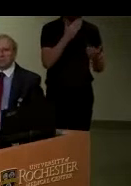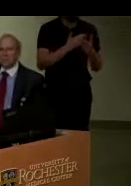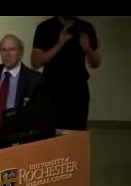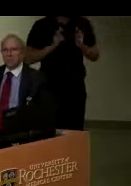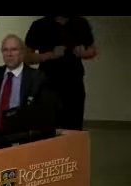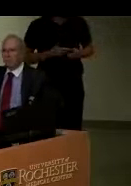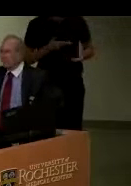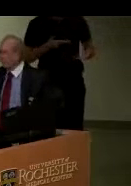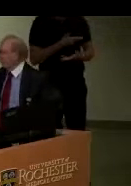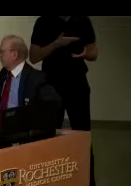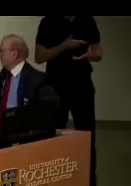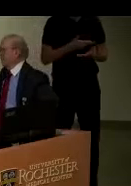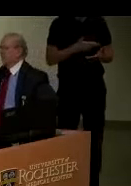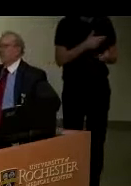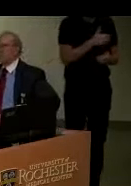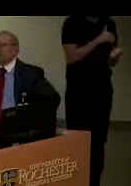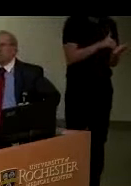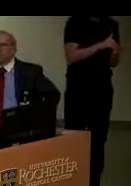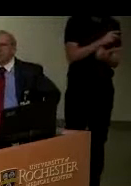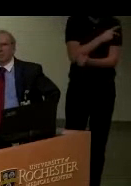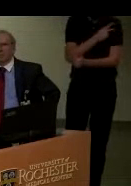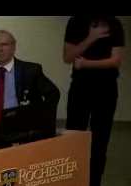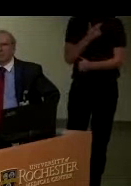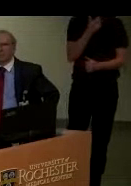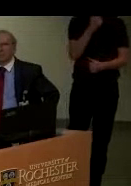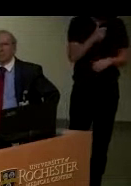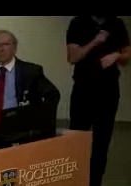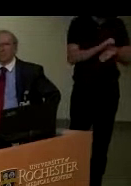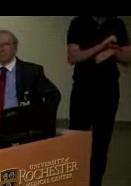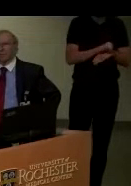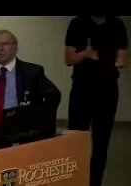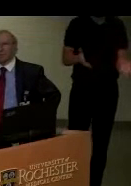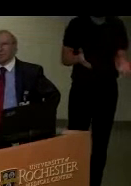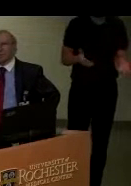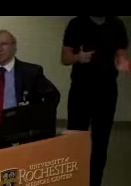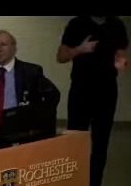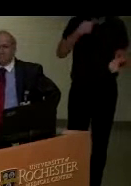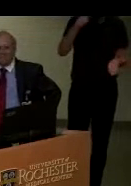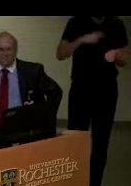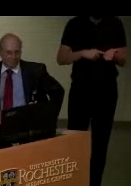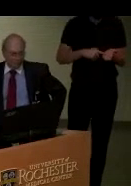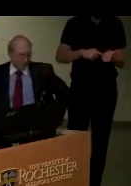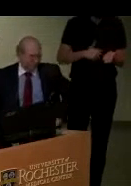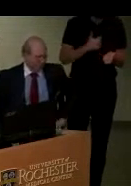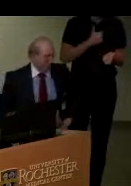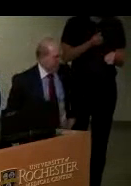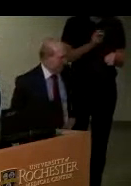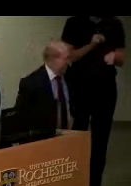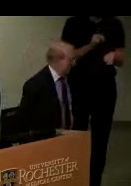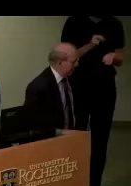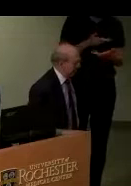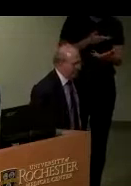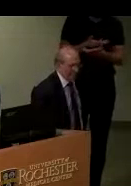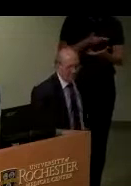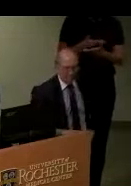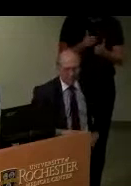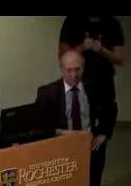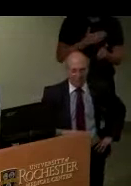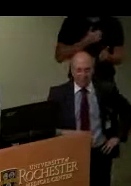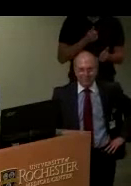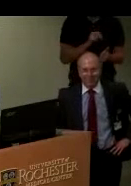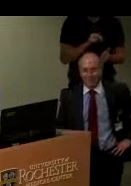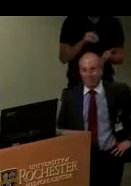between doctors and patients now because they're looking at the computer screen. And I've noticed this in my own encounters with my own